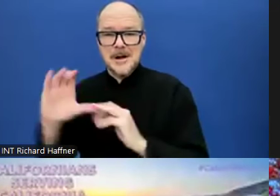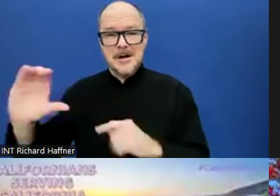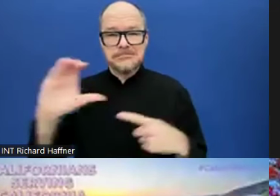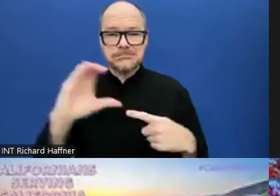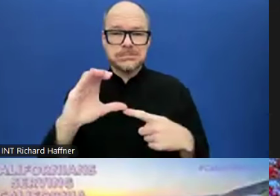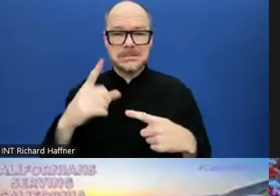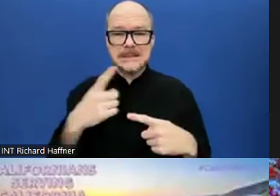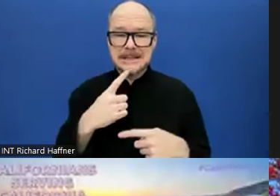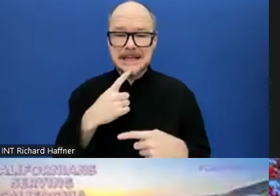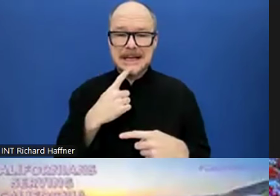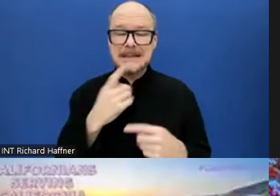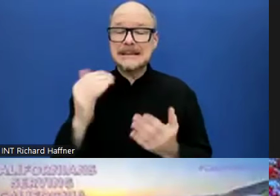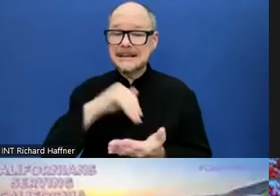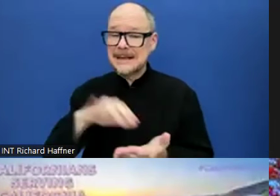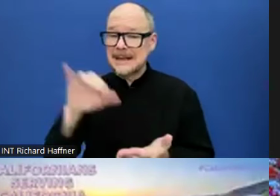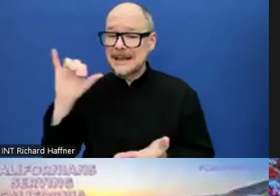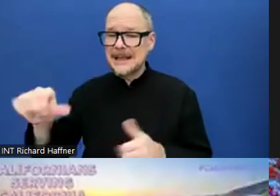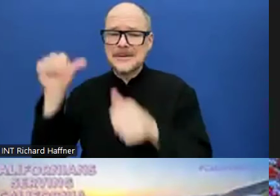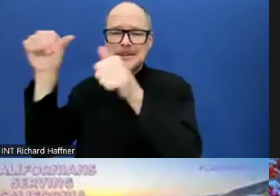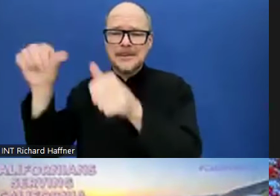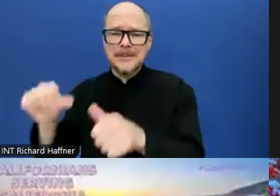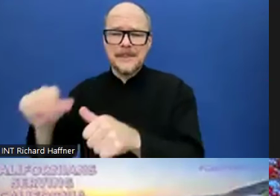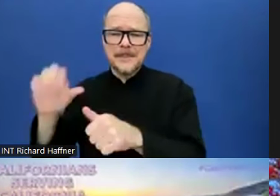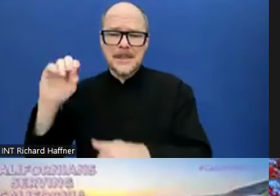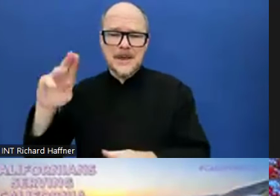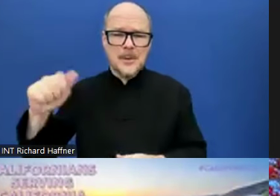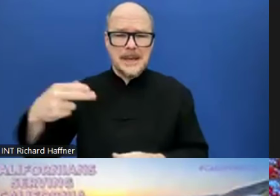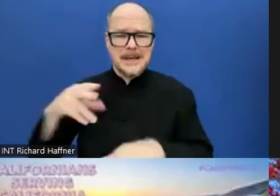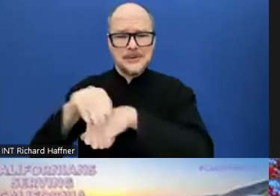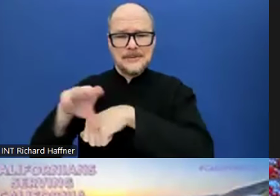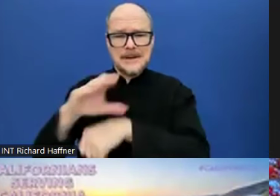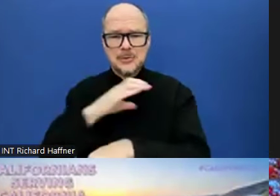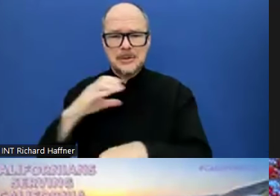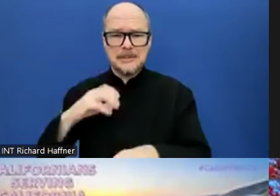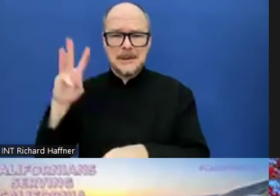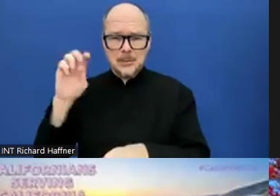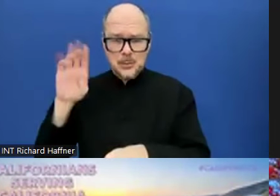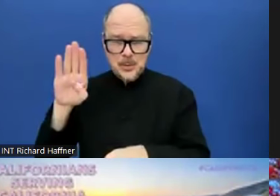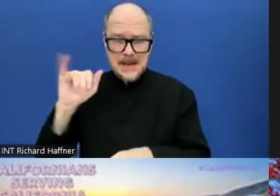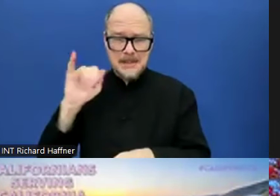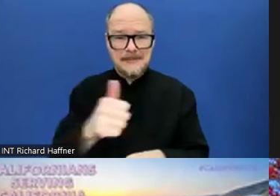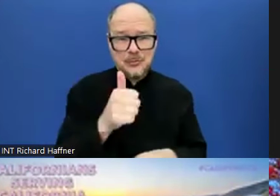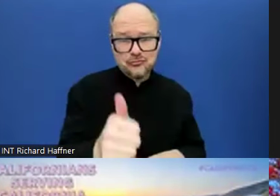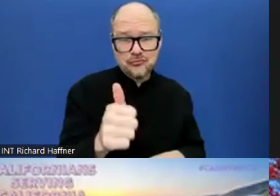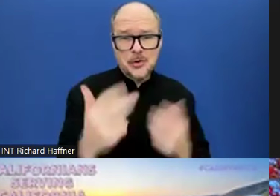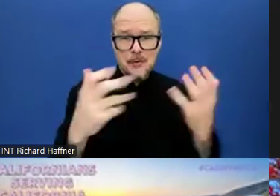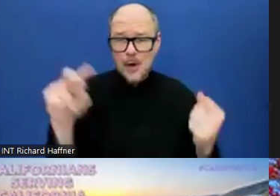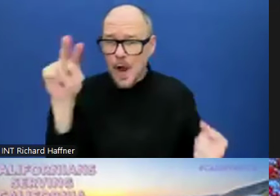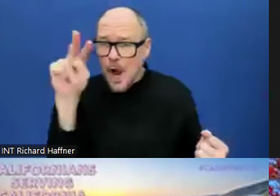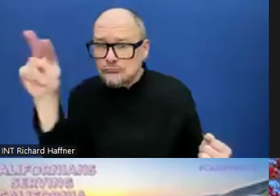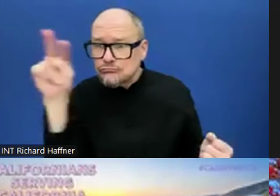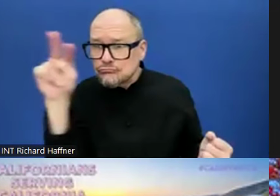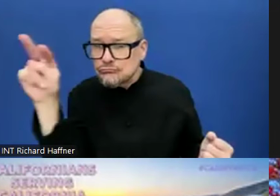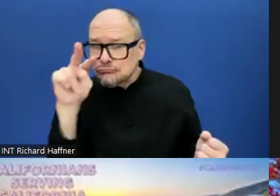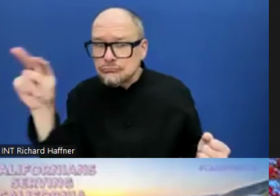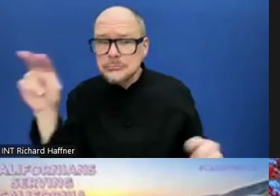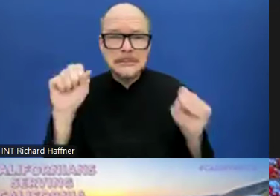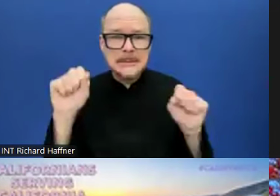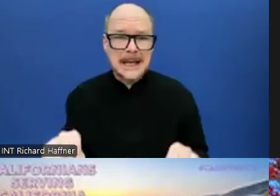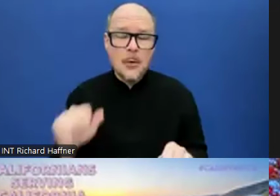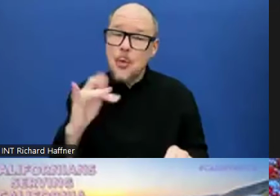it's posted on the OAH Advisory Committee webpage if you want the specific language, and I can read it to you if you